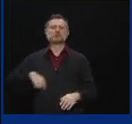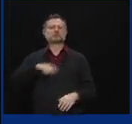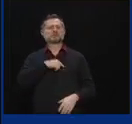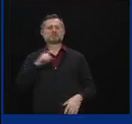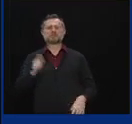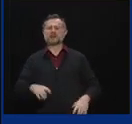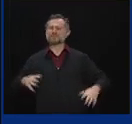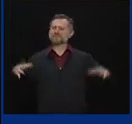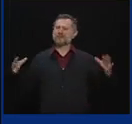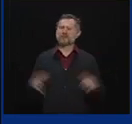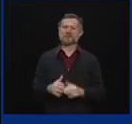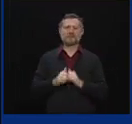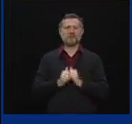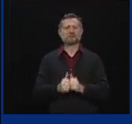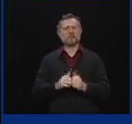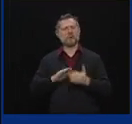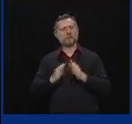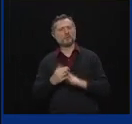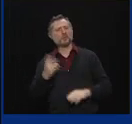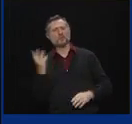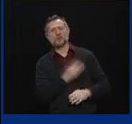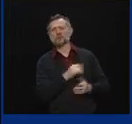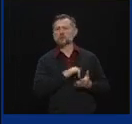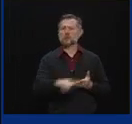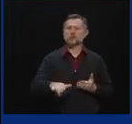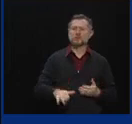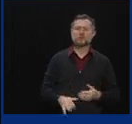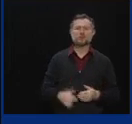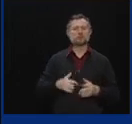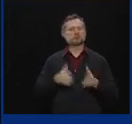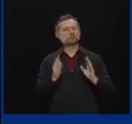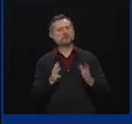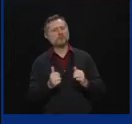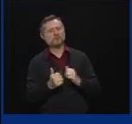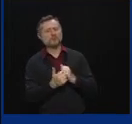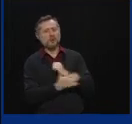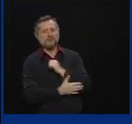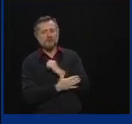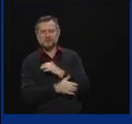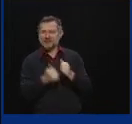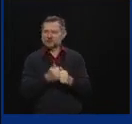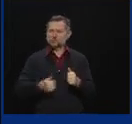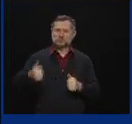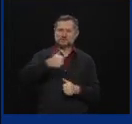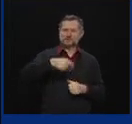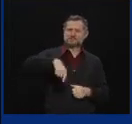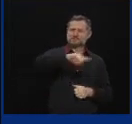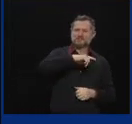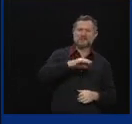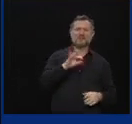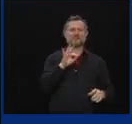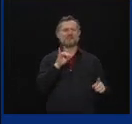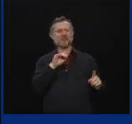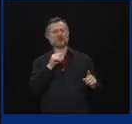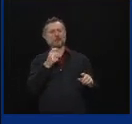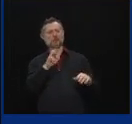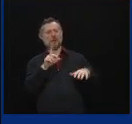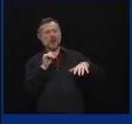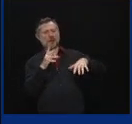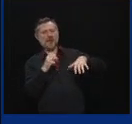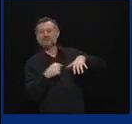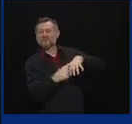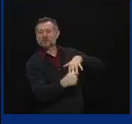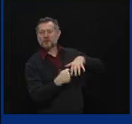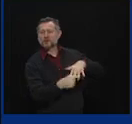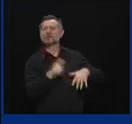York, and as I discussed yesterday with County Executive Adam Bello and his team, the Finger Lakes region, to combat this. This is not a City of